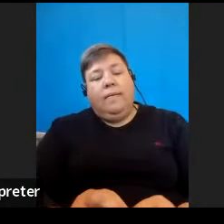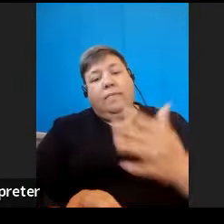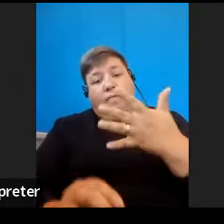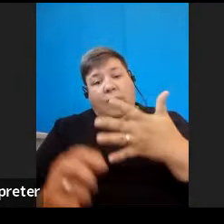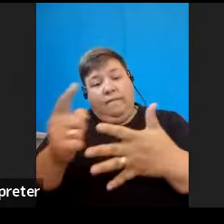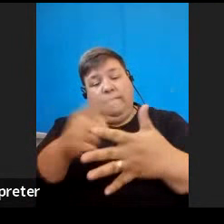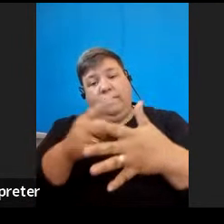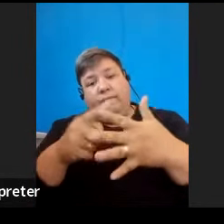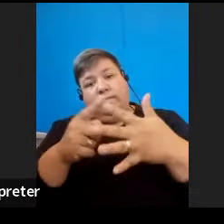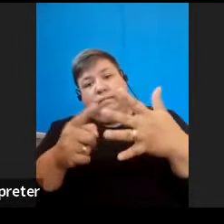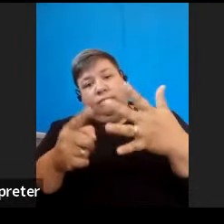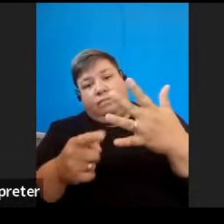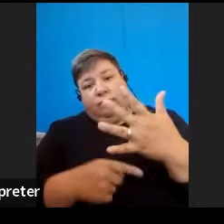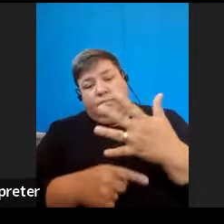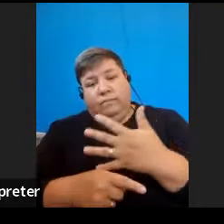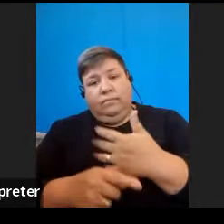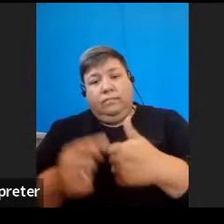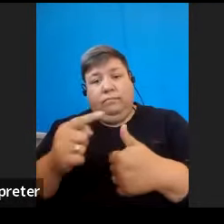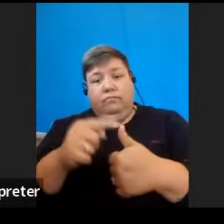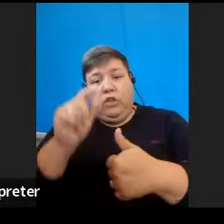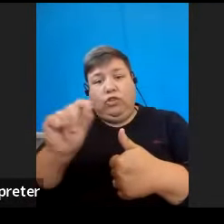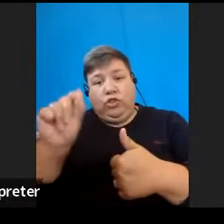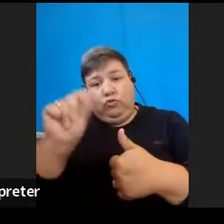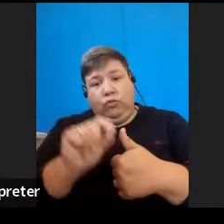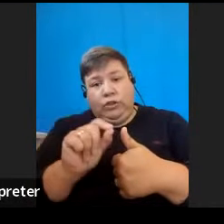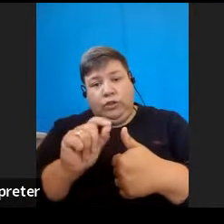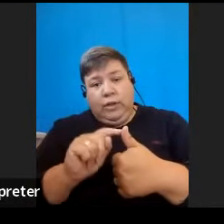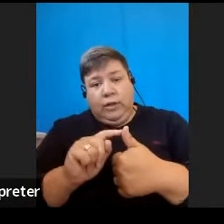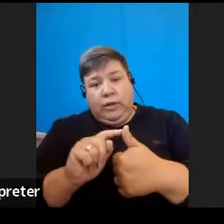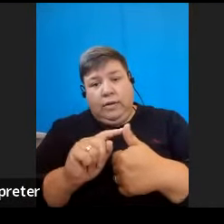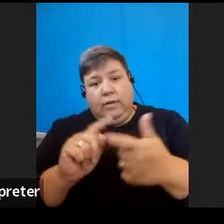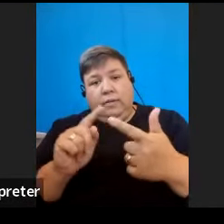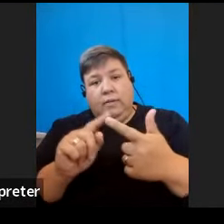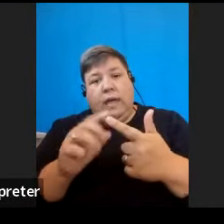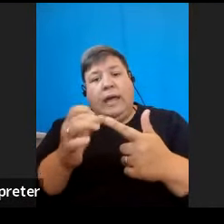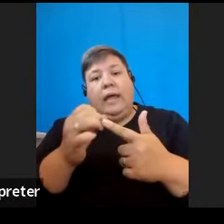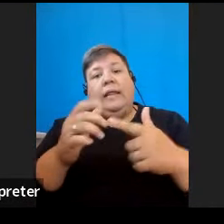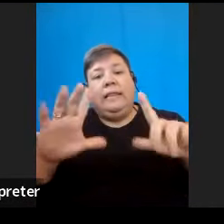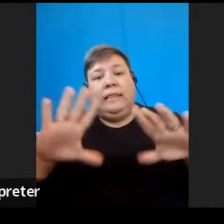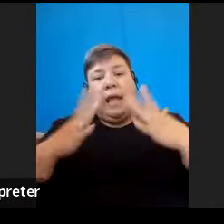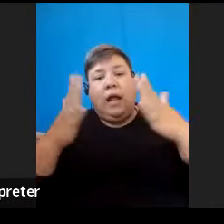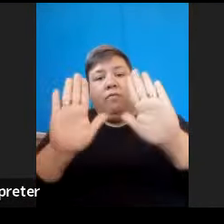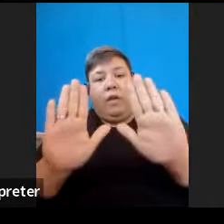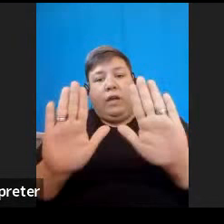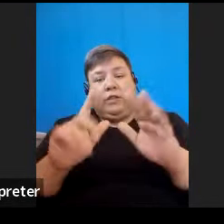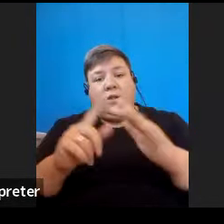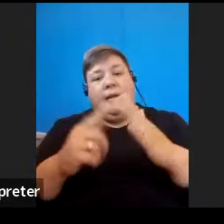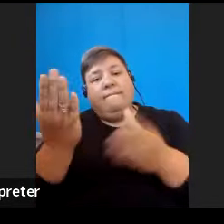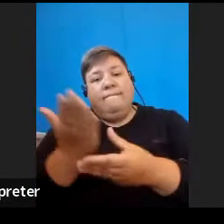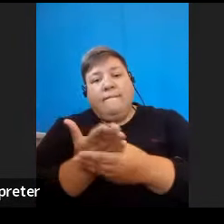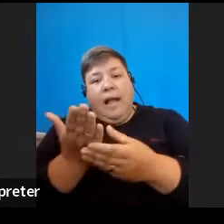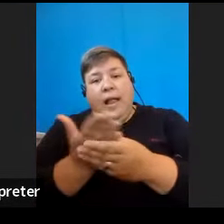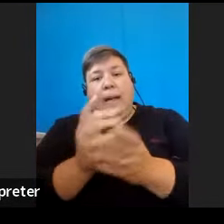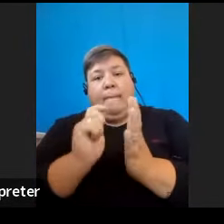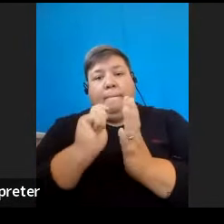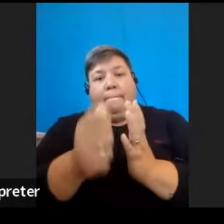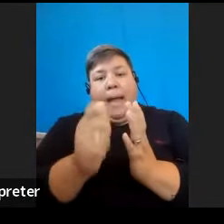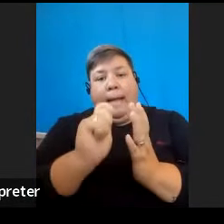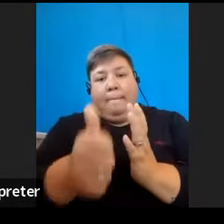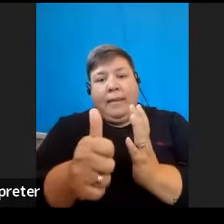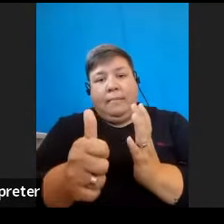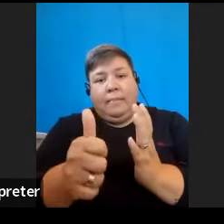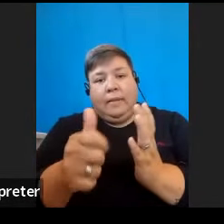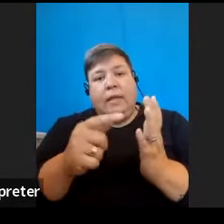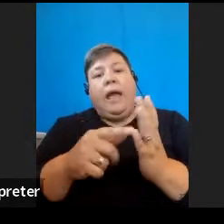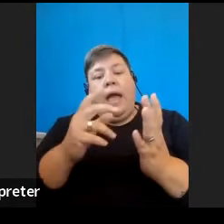pillars, which is registration, declaration, filing, payment, and